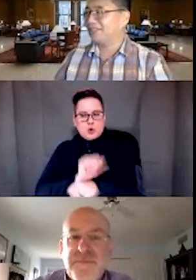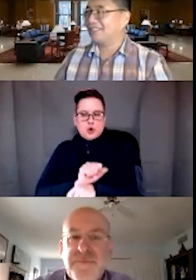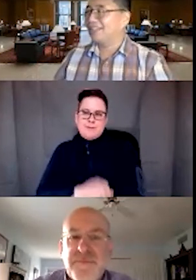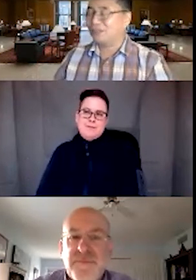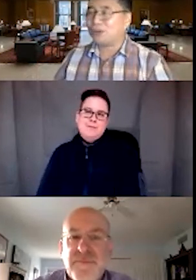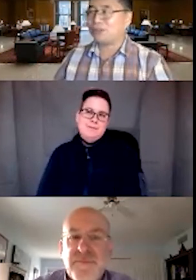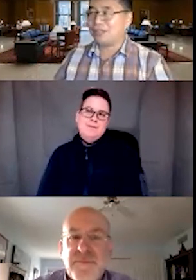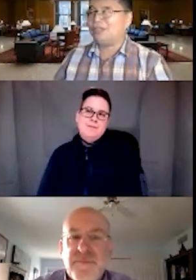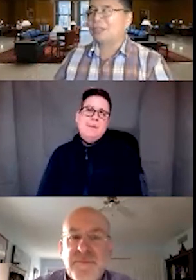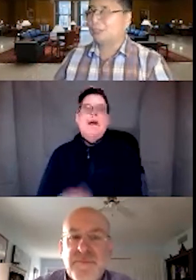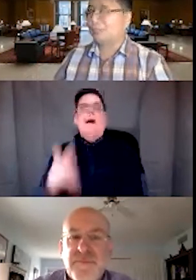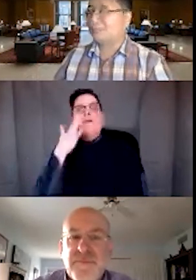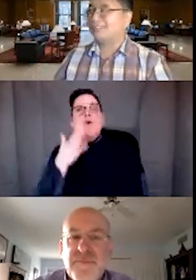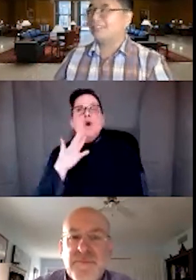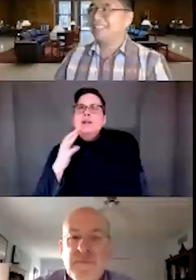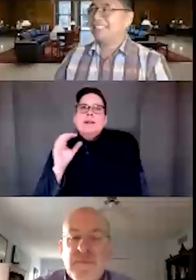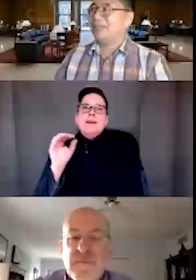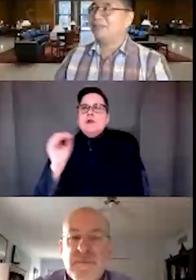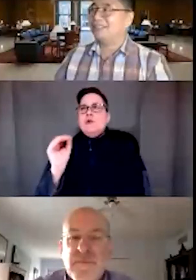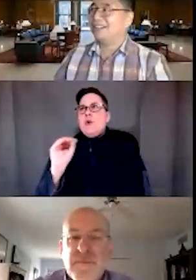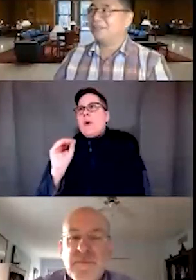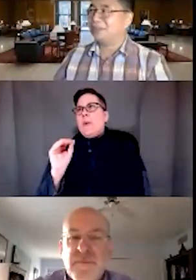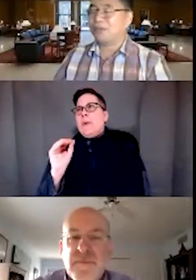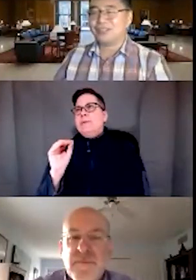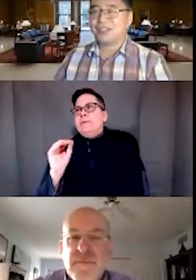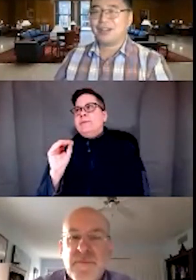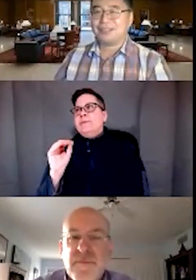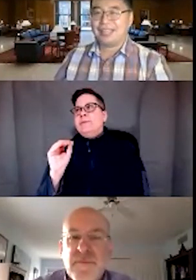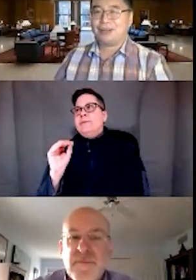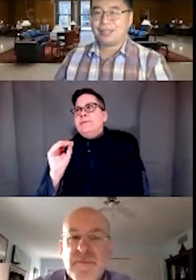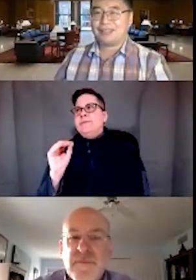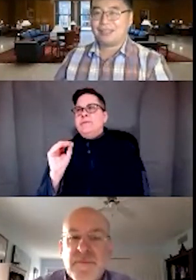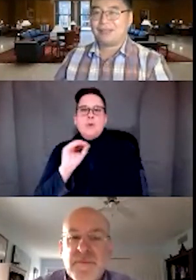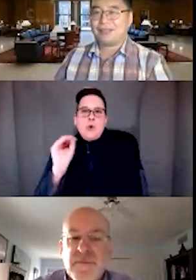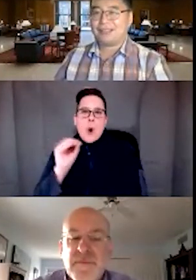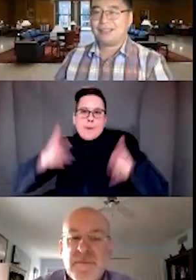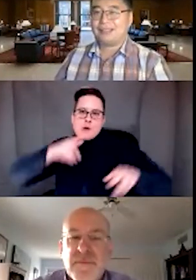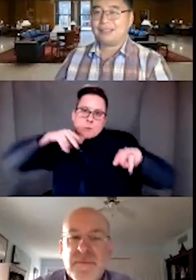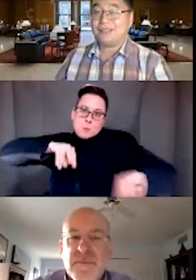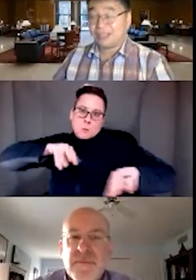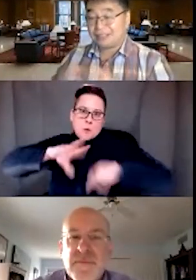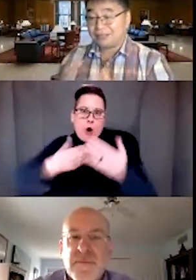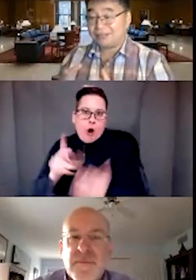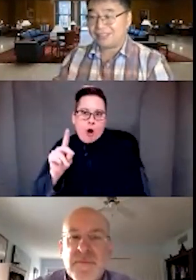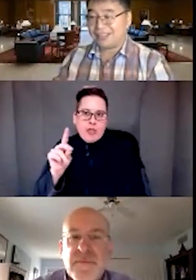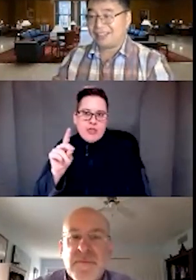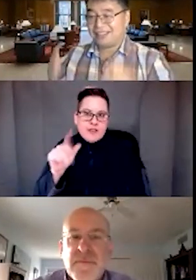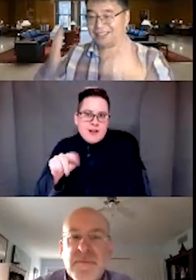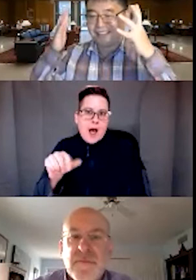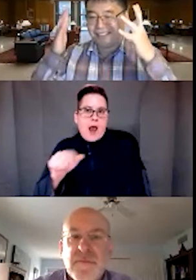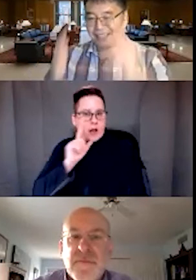you know, it's unfortunately there's no, you know, overseer of data who can definitively